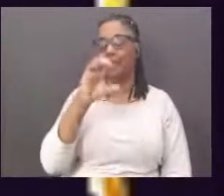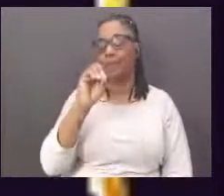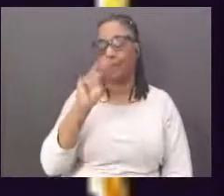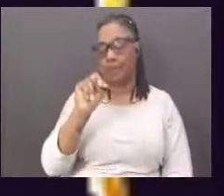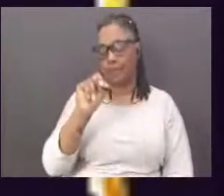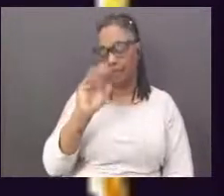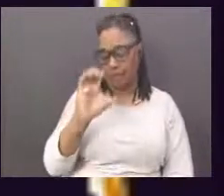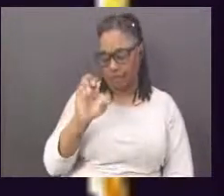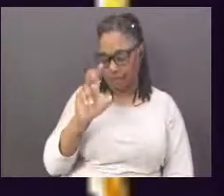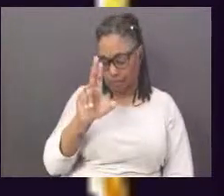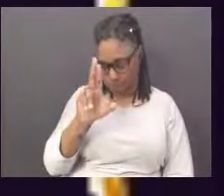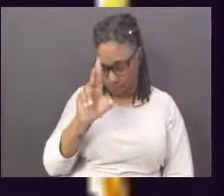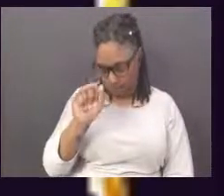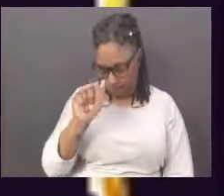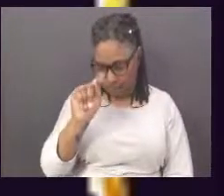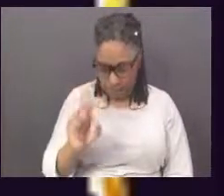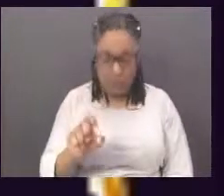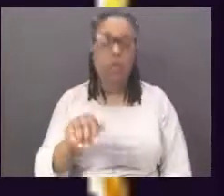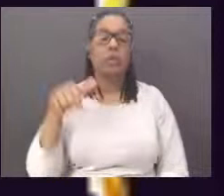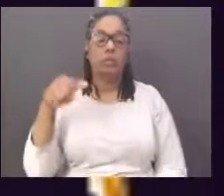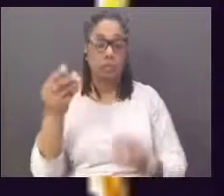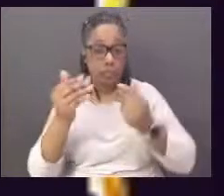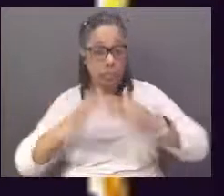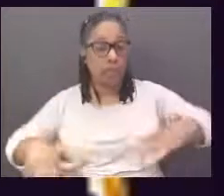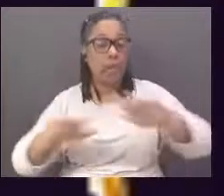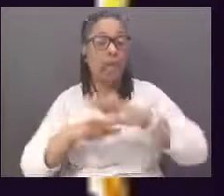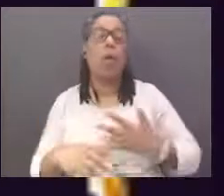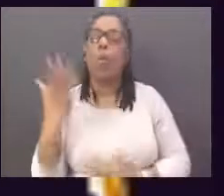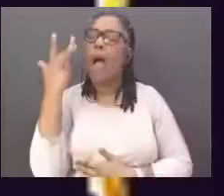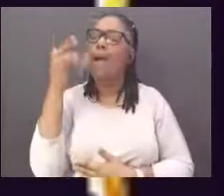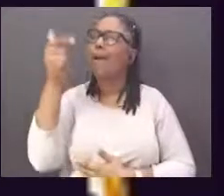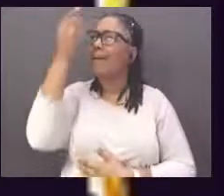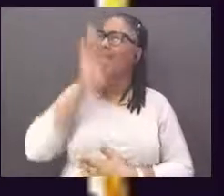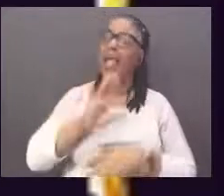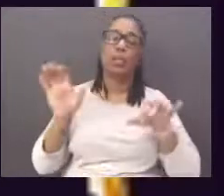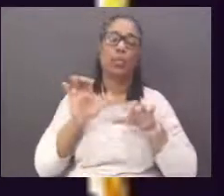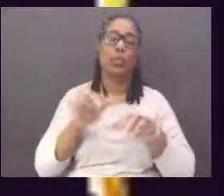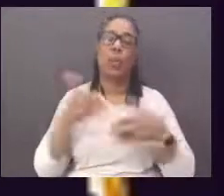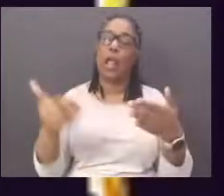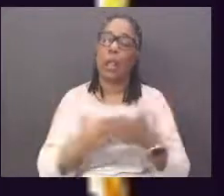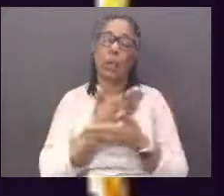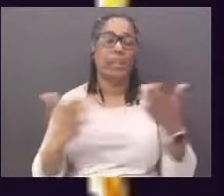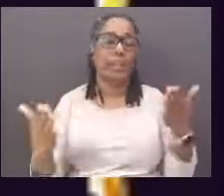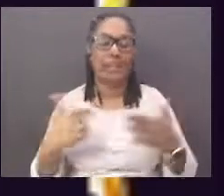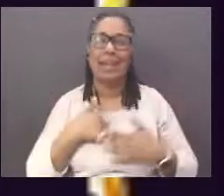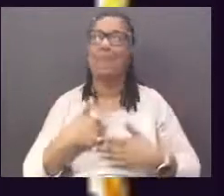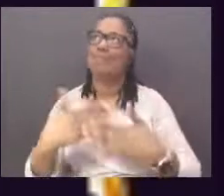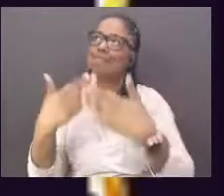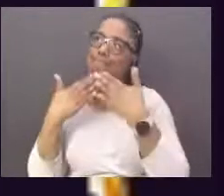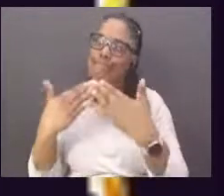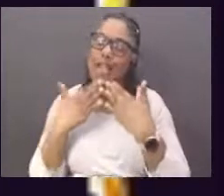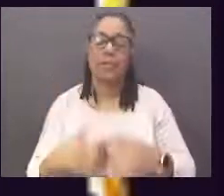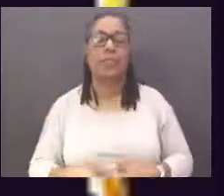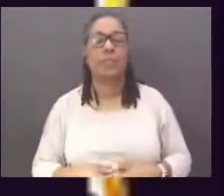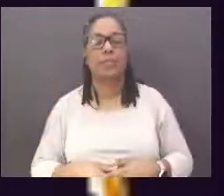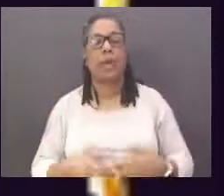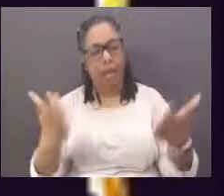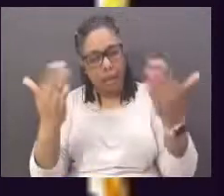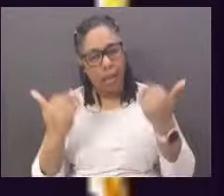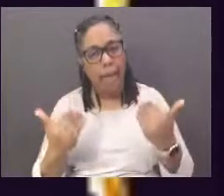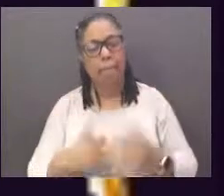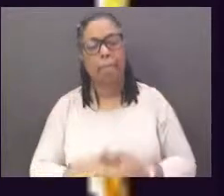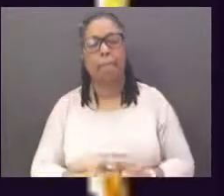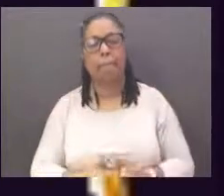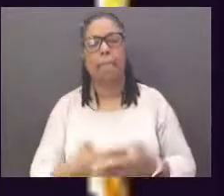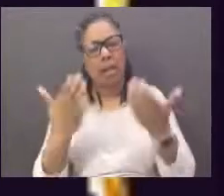thing, because God is doing a new thing. I'm so grateful. Won't you come right now? Won't you come right